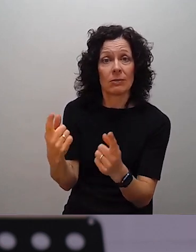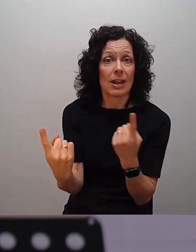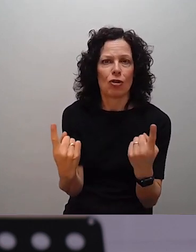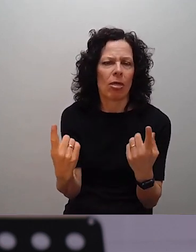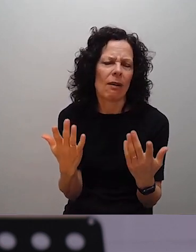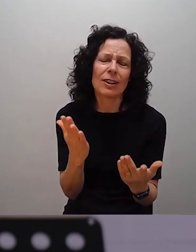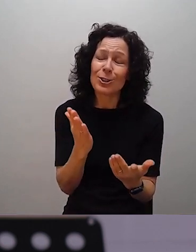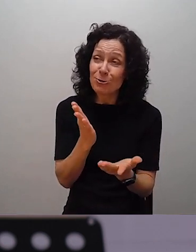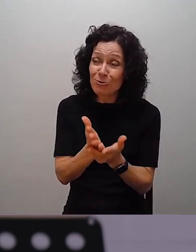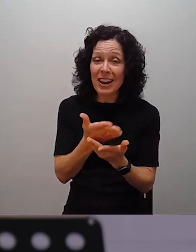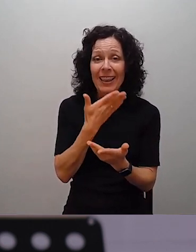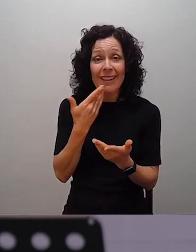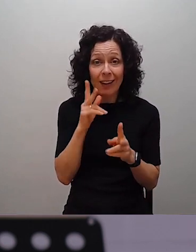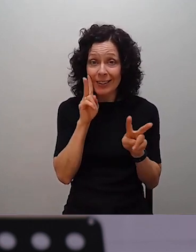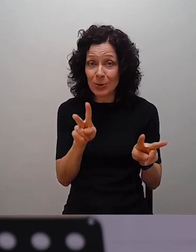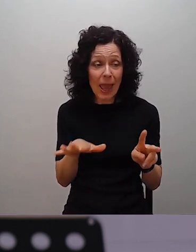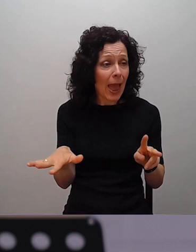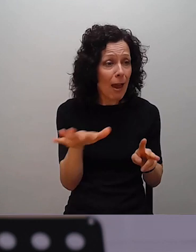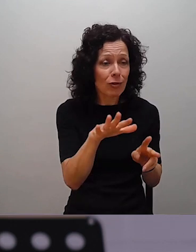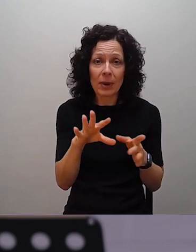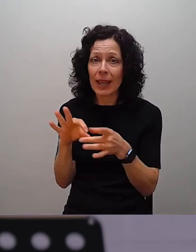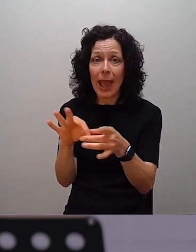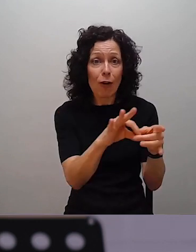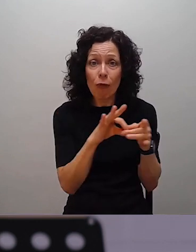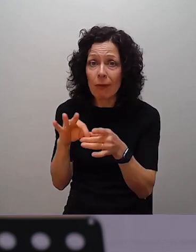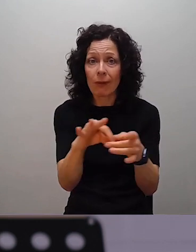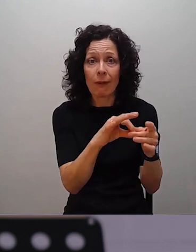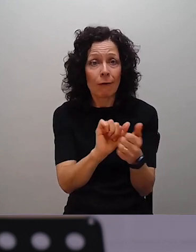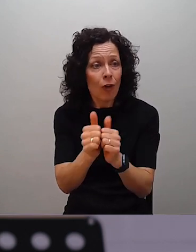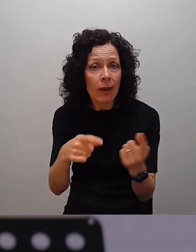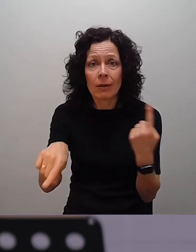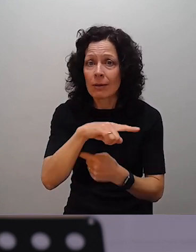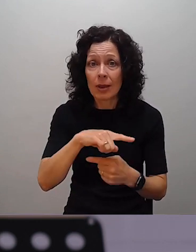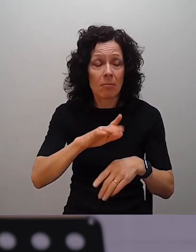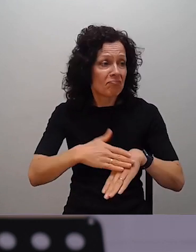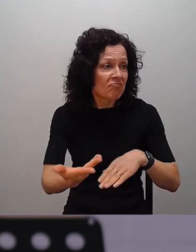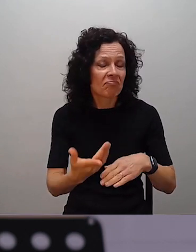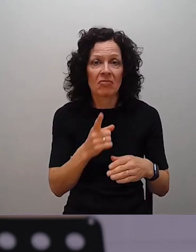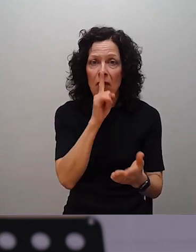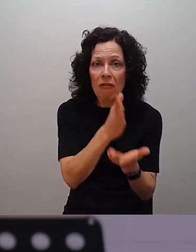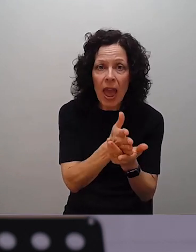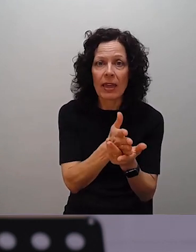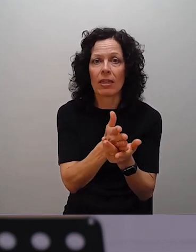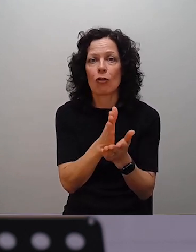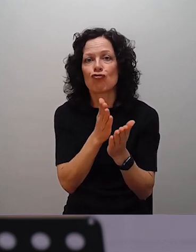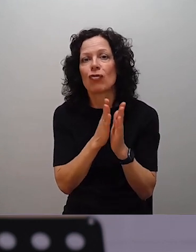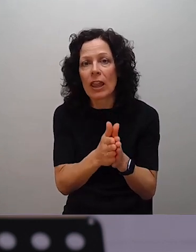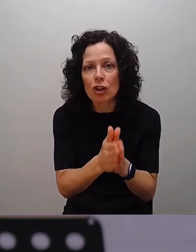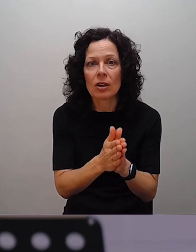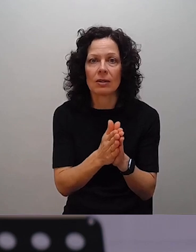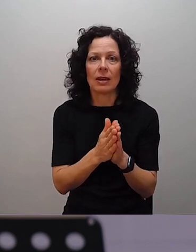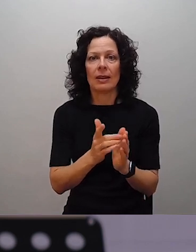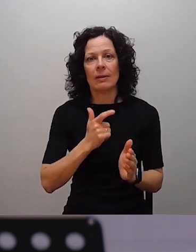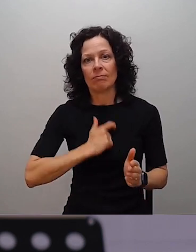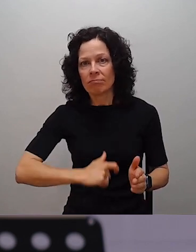It's just so nice to just see everyone getting on, regardless of, you know, faith, religion, sex, gender,